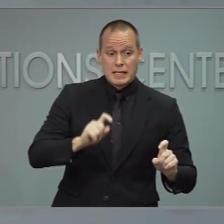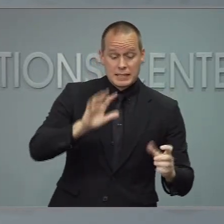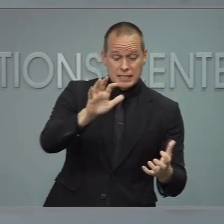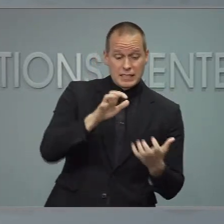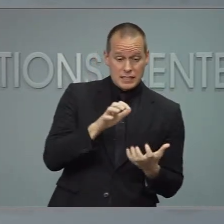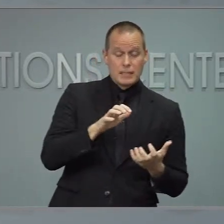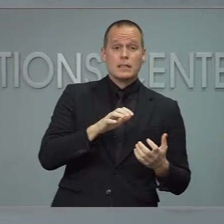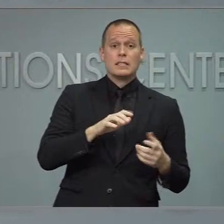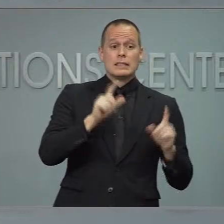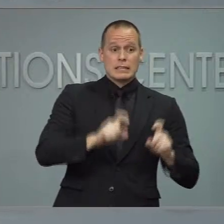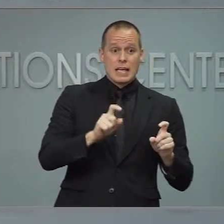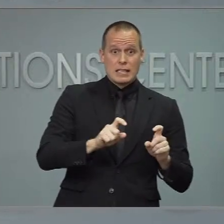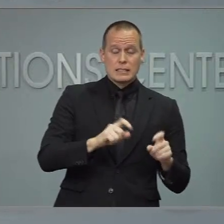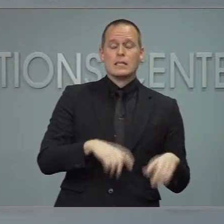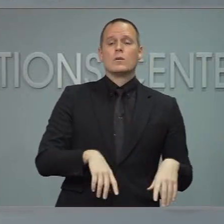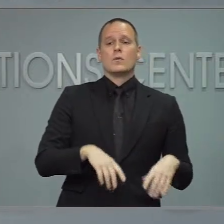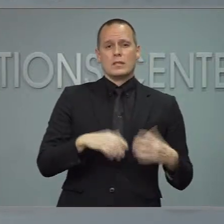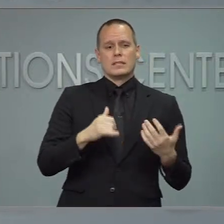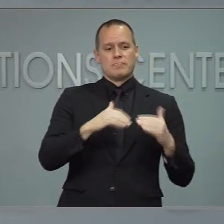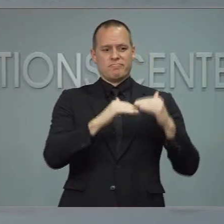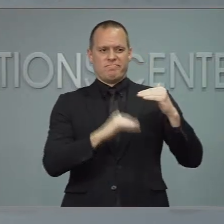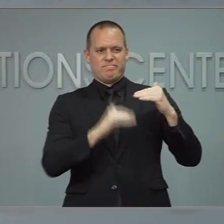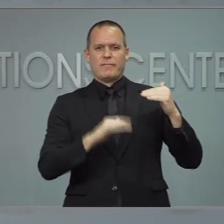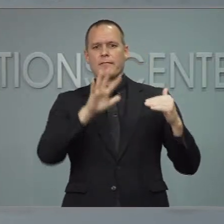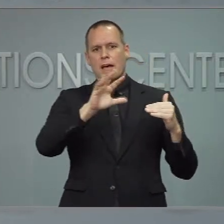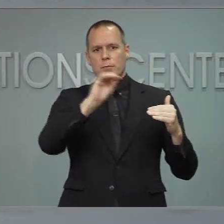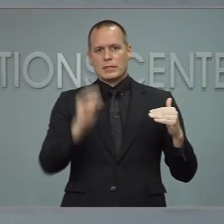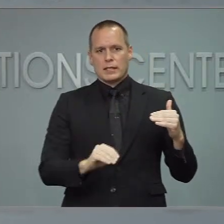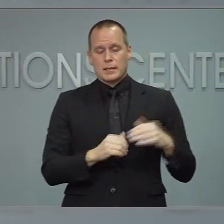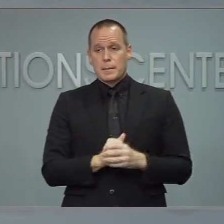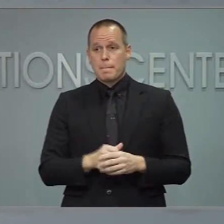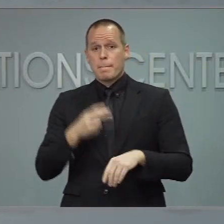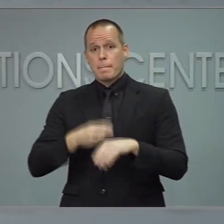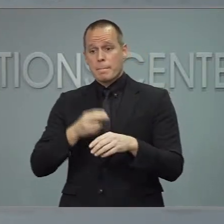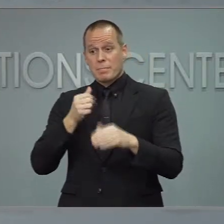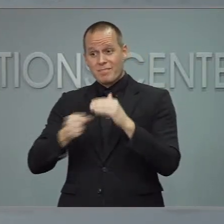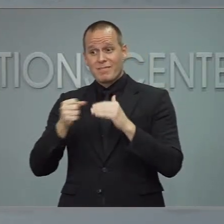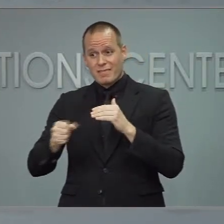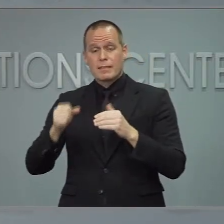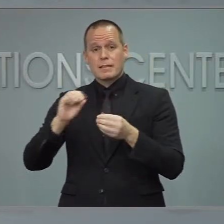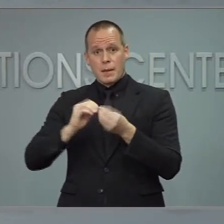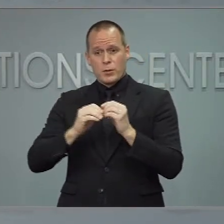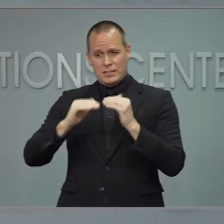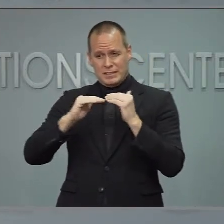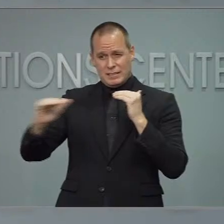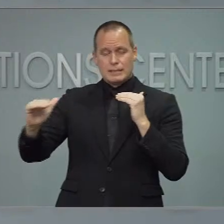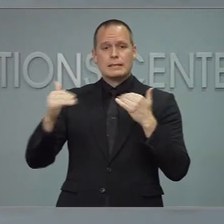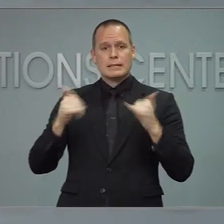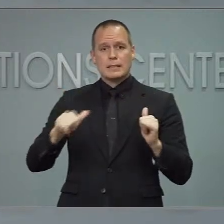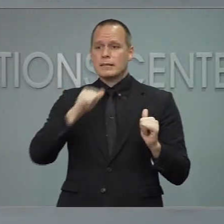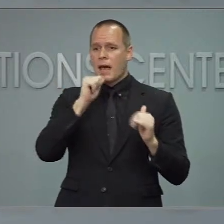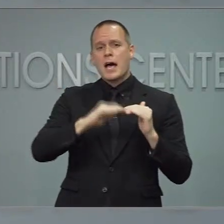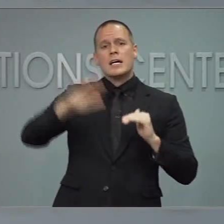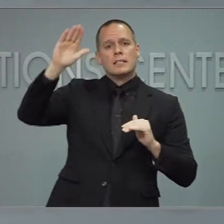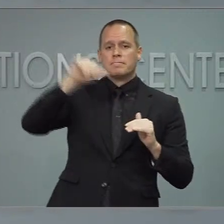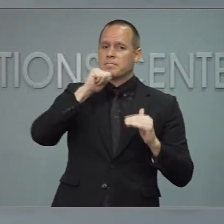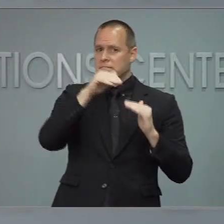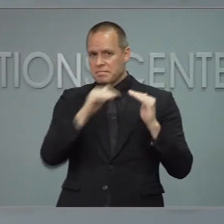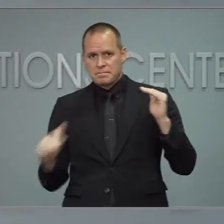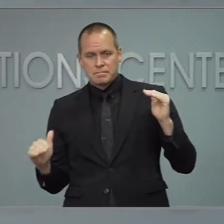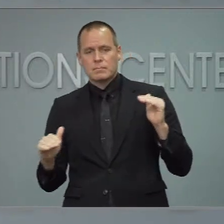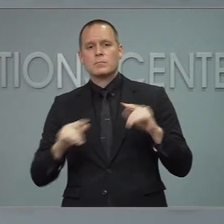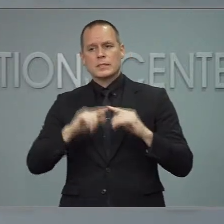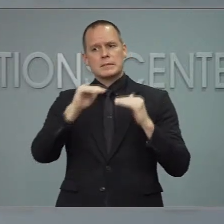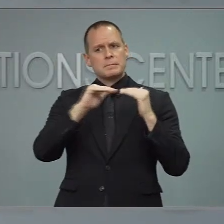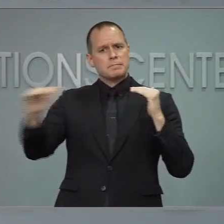5% where we want it to be, and our hospital numbers remain stable. But this is not the time to abandon